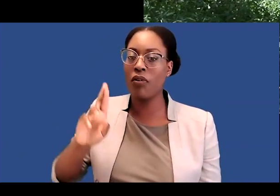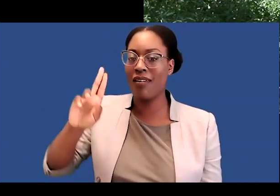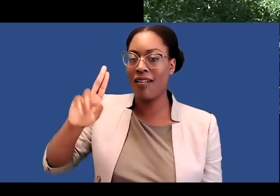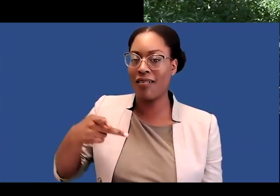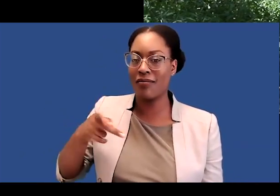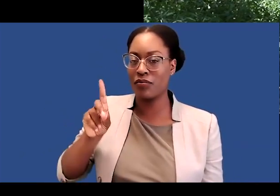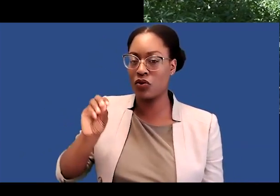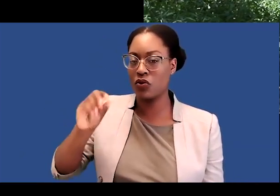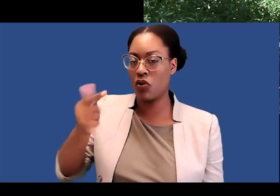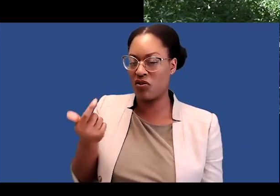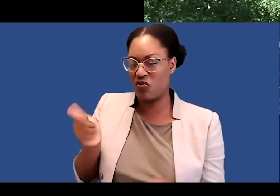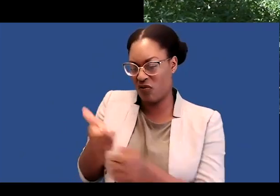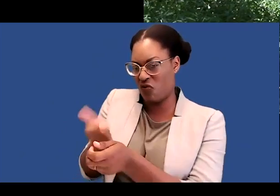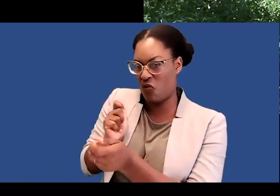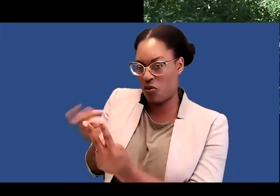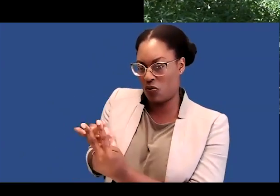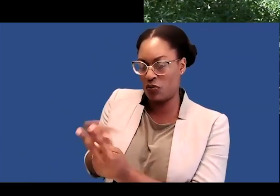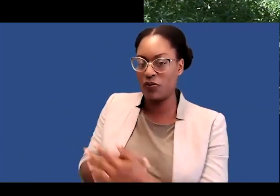Exhale into Down Dog.